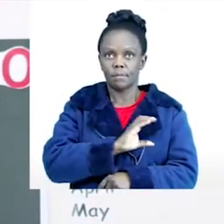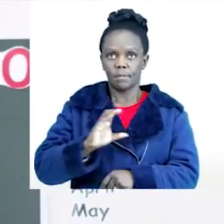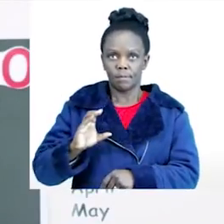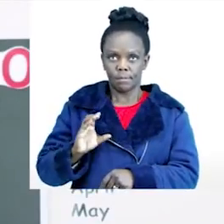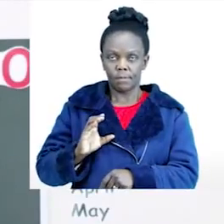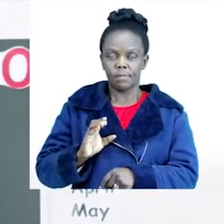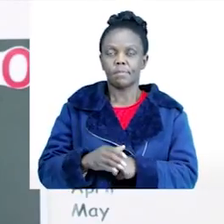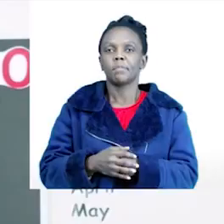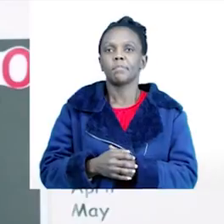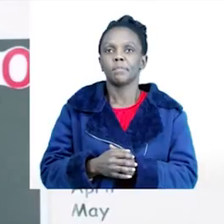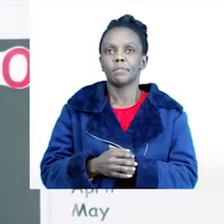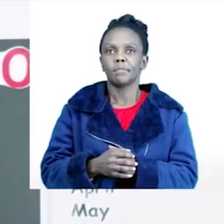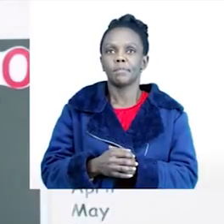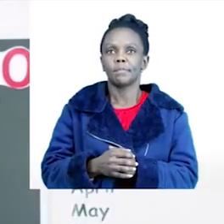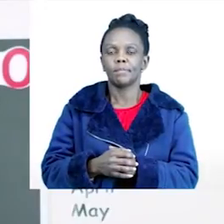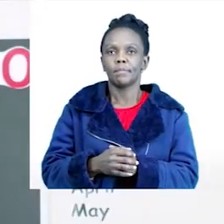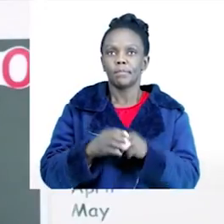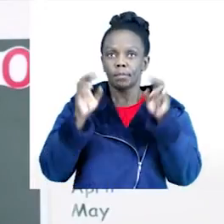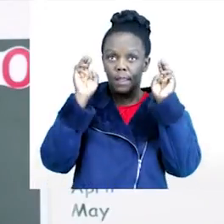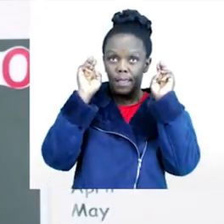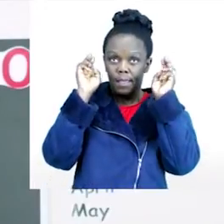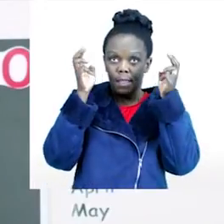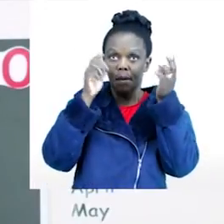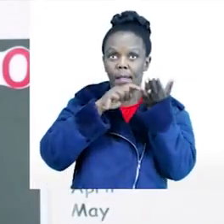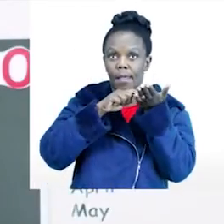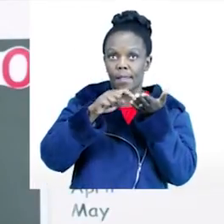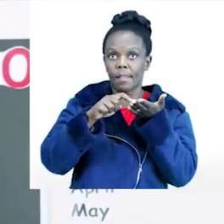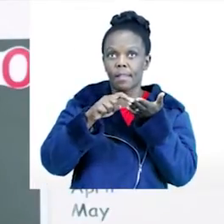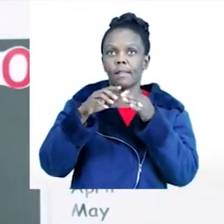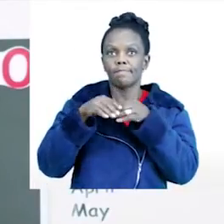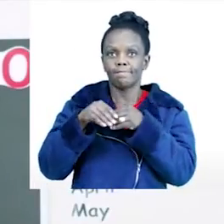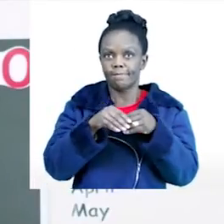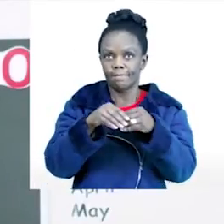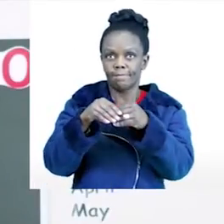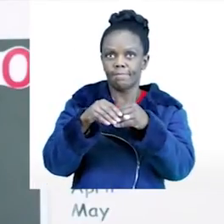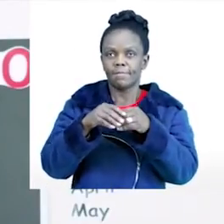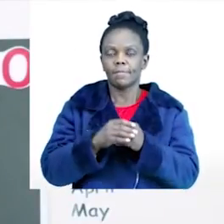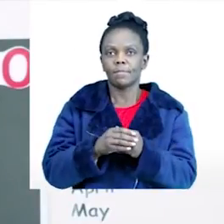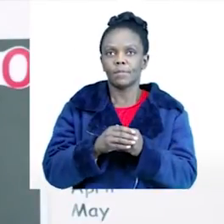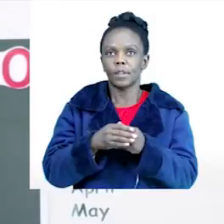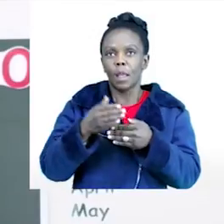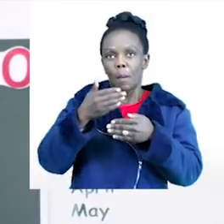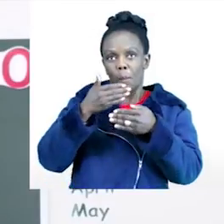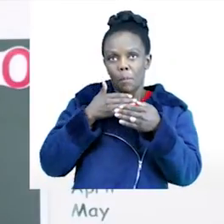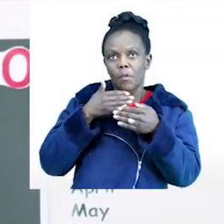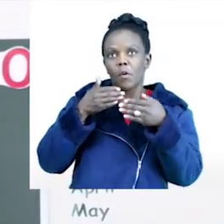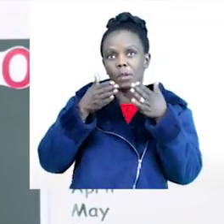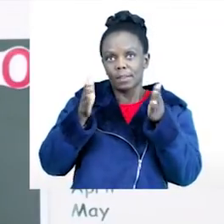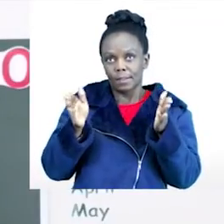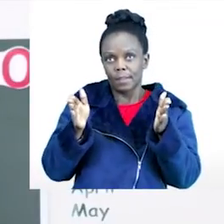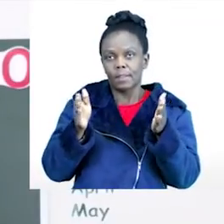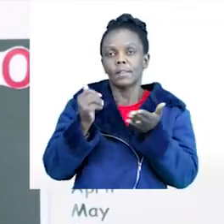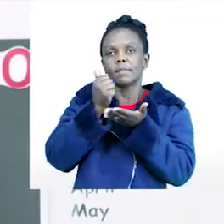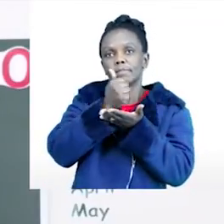for joining me today. Our theme this week has been travel. Before we get into today's lesson, we